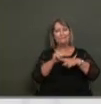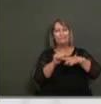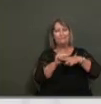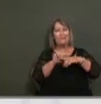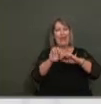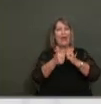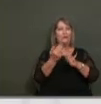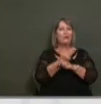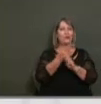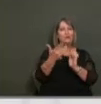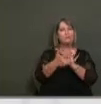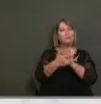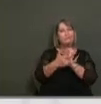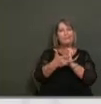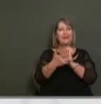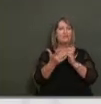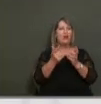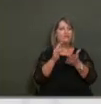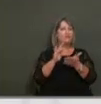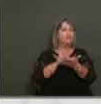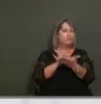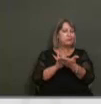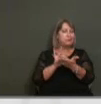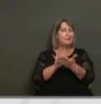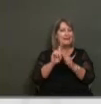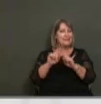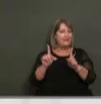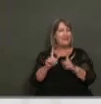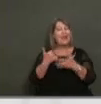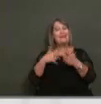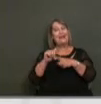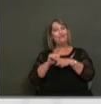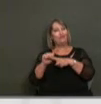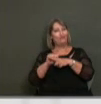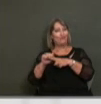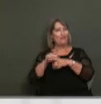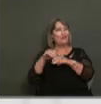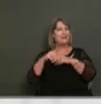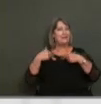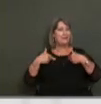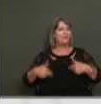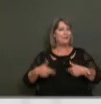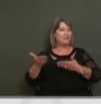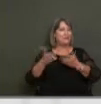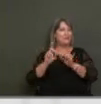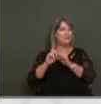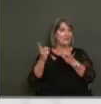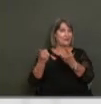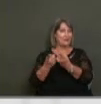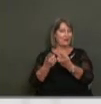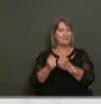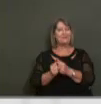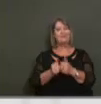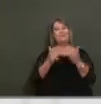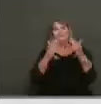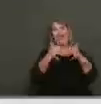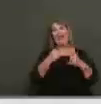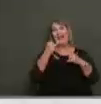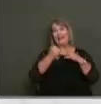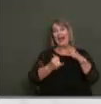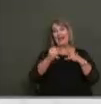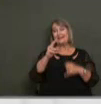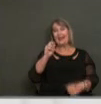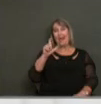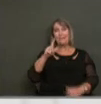as well as programming within our Human Services Department. So finally, our capital budget, as I